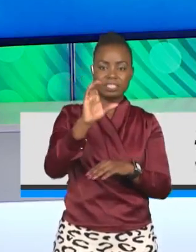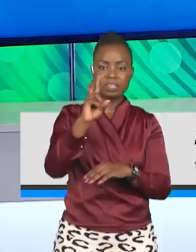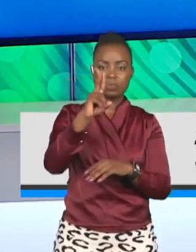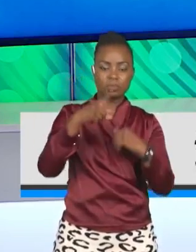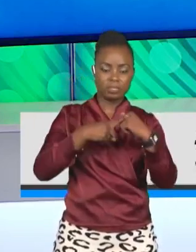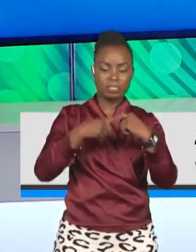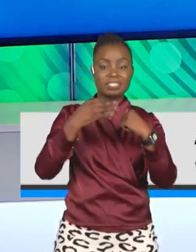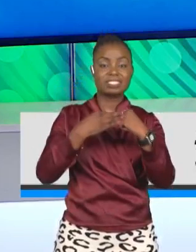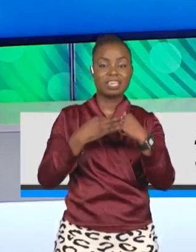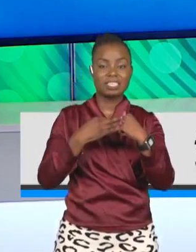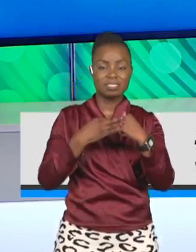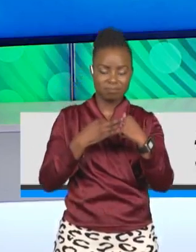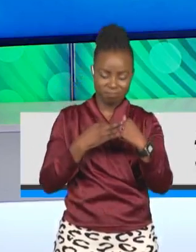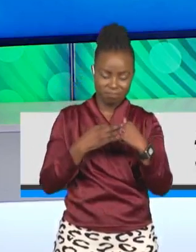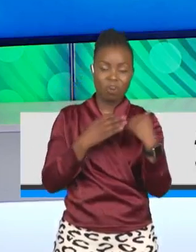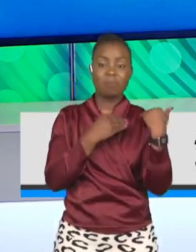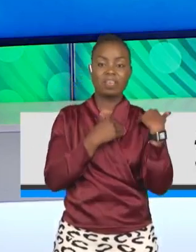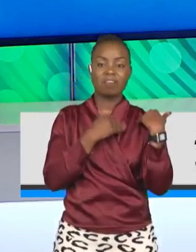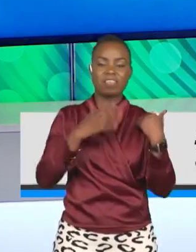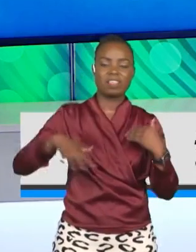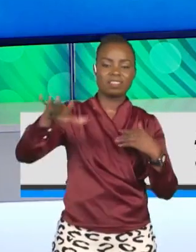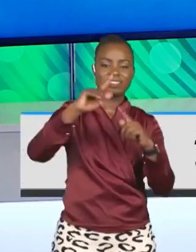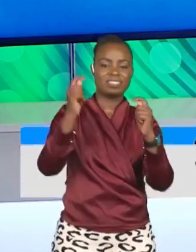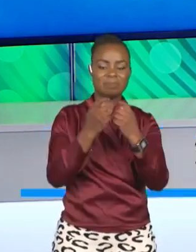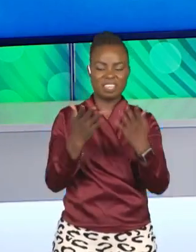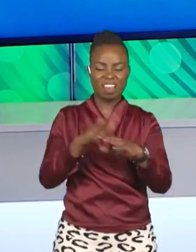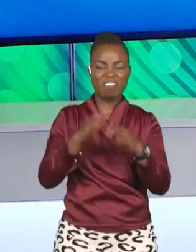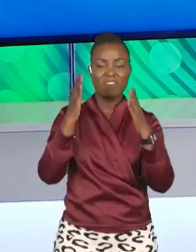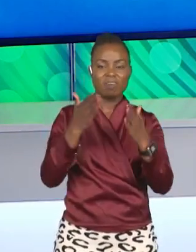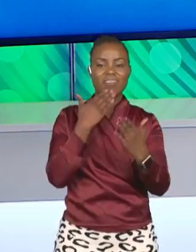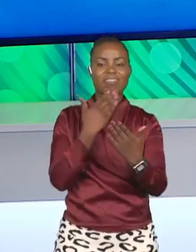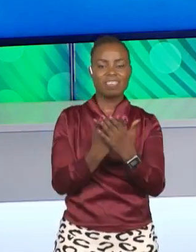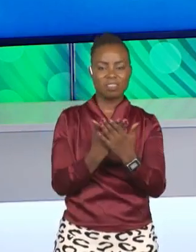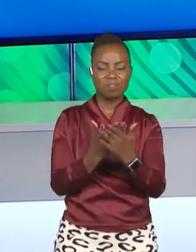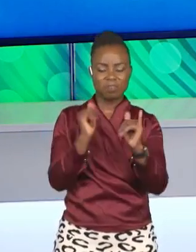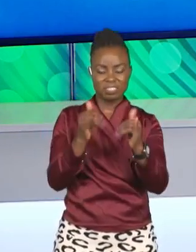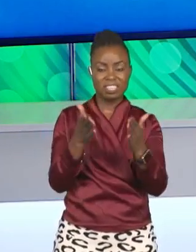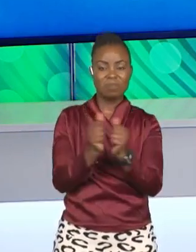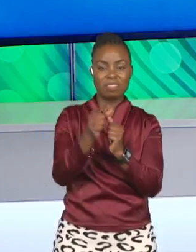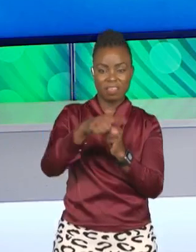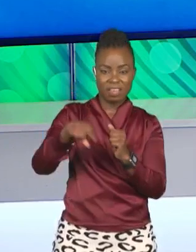268. On behalf of the entire team here on Africa Focus, thank you for keeping us company on